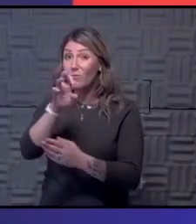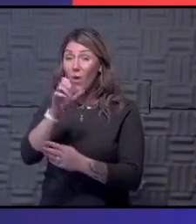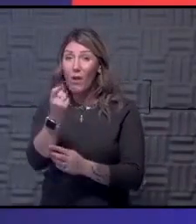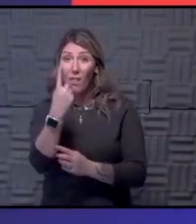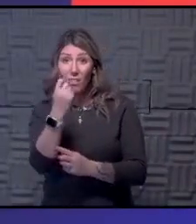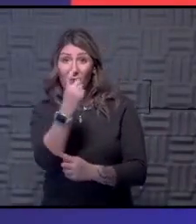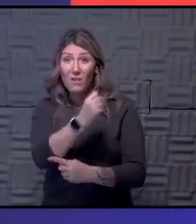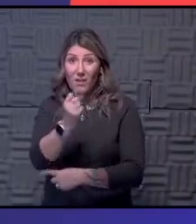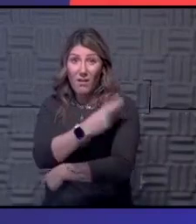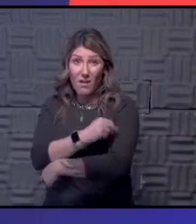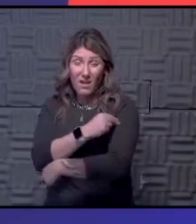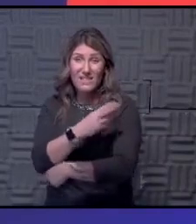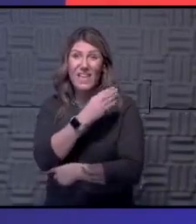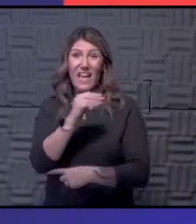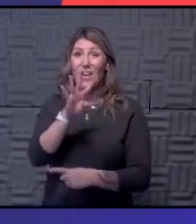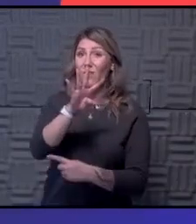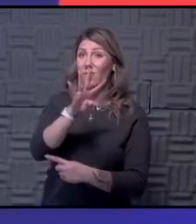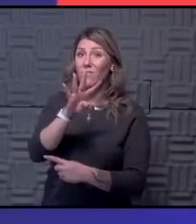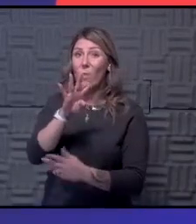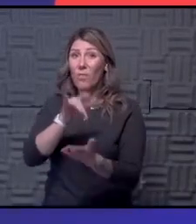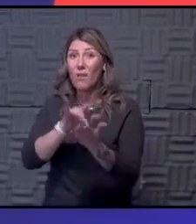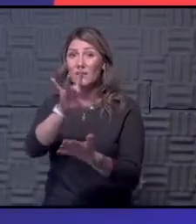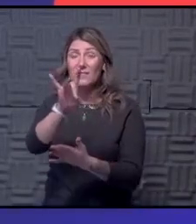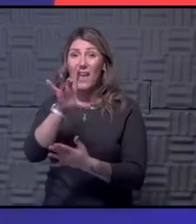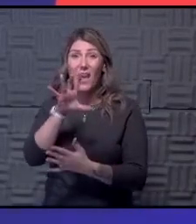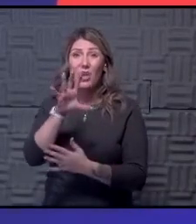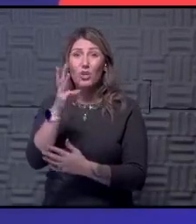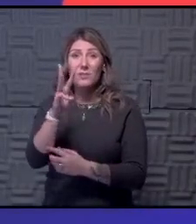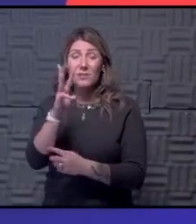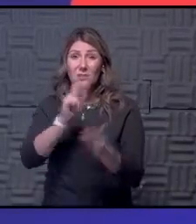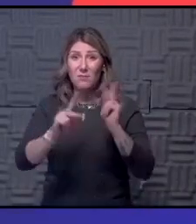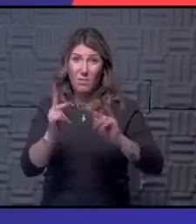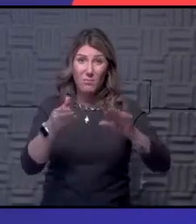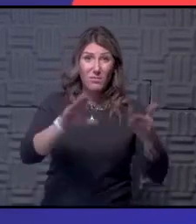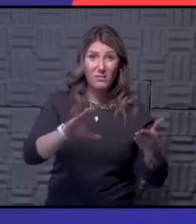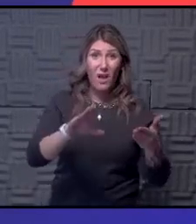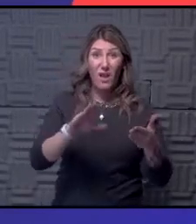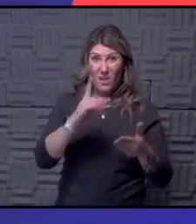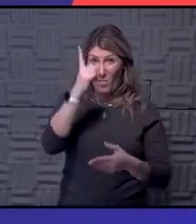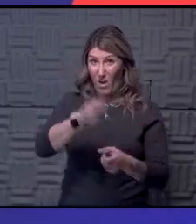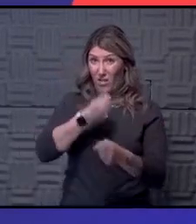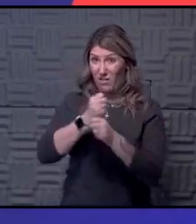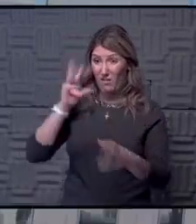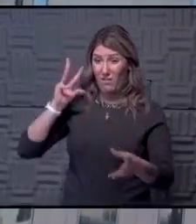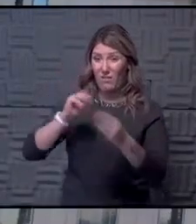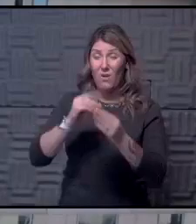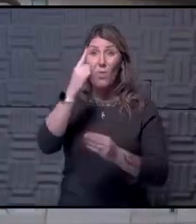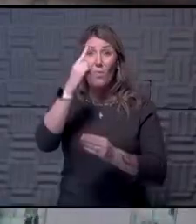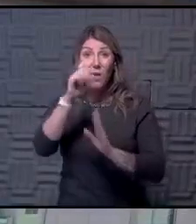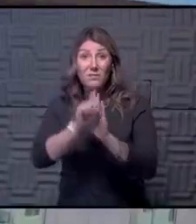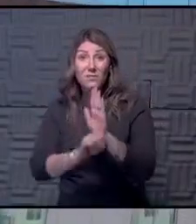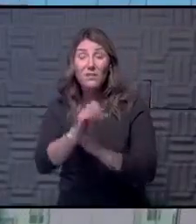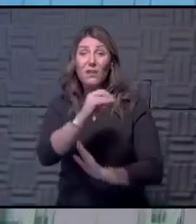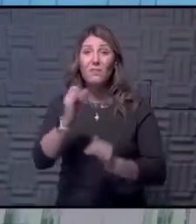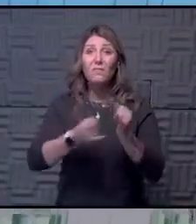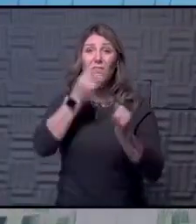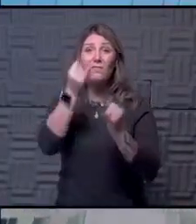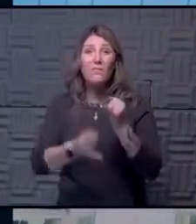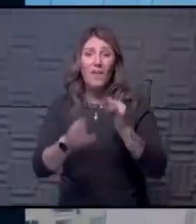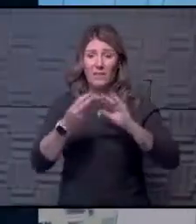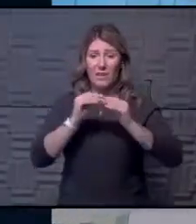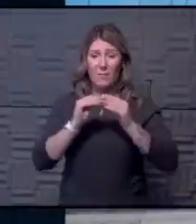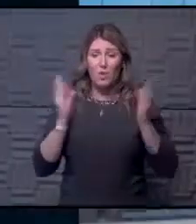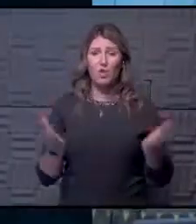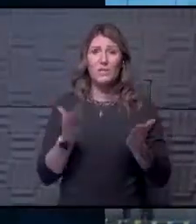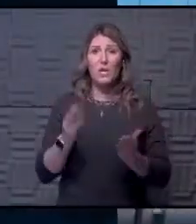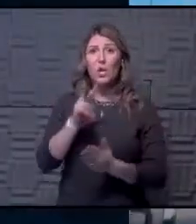9,411 hospitalizations, and 4,816 people have died over the course of the last year in one state. And finally, some information or numbers about here.